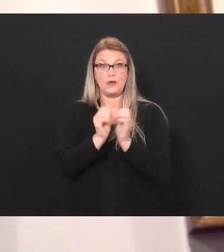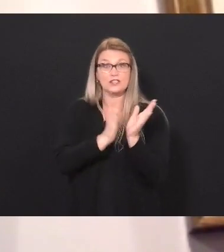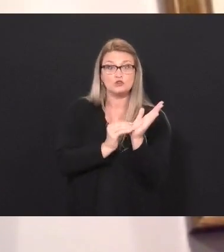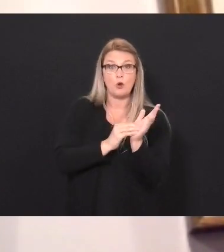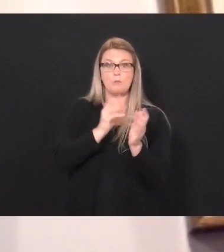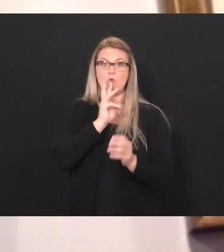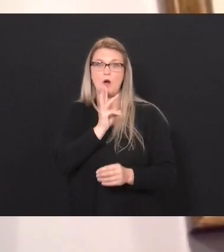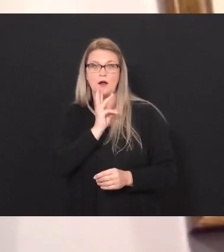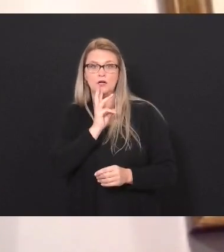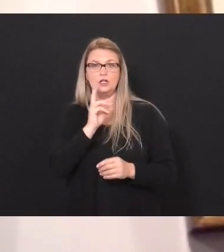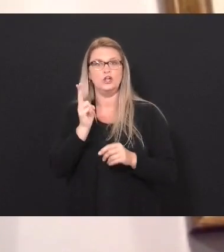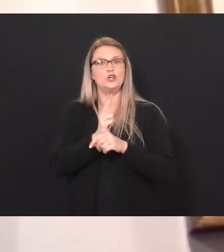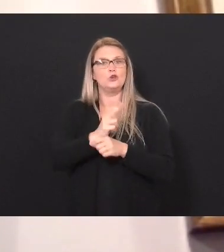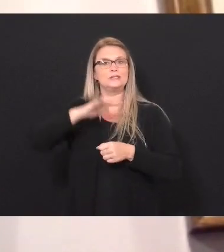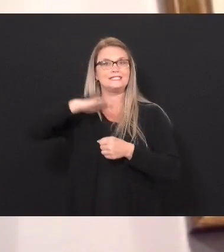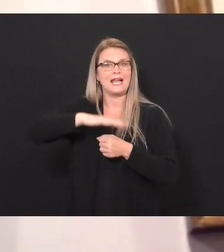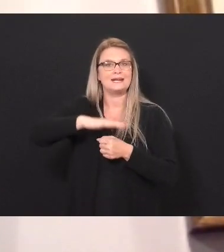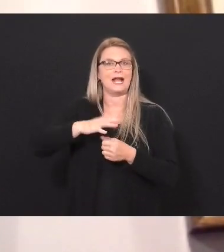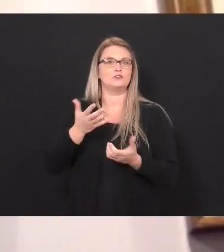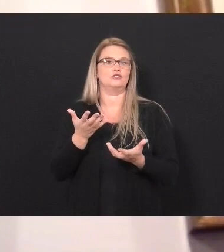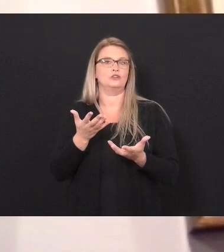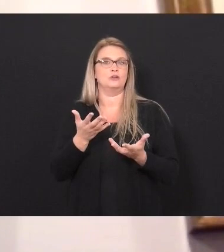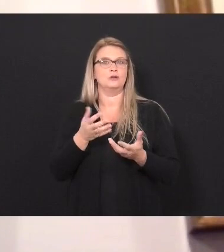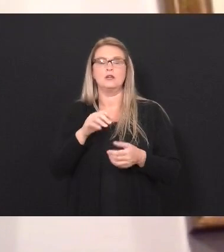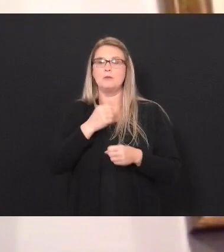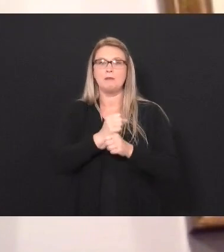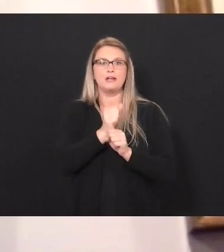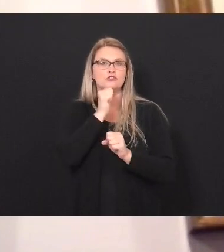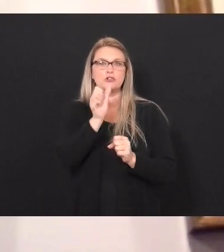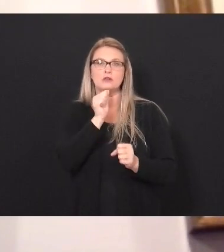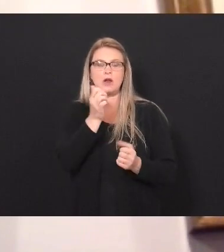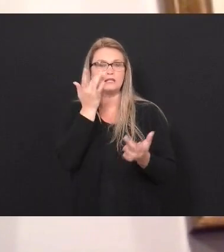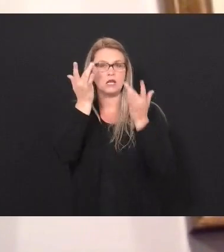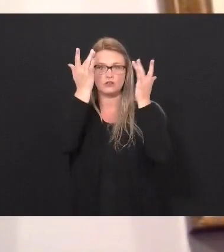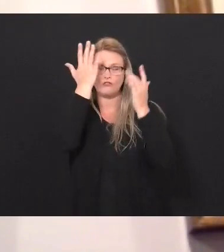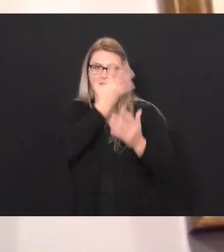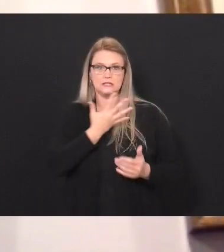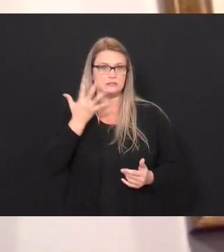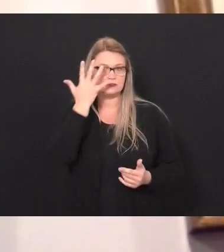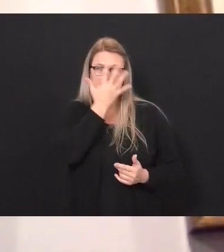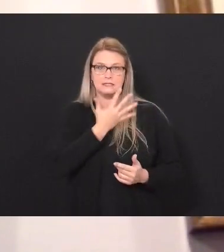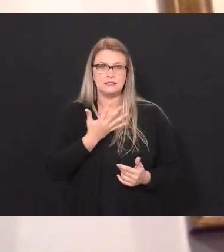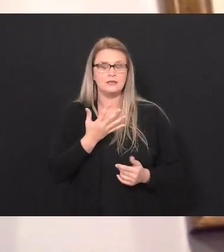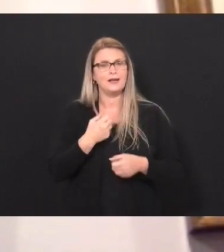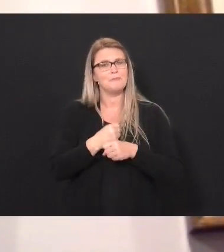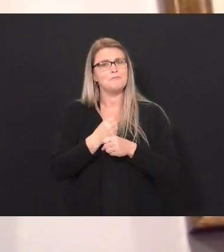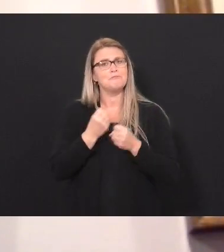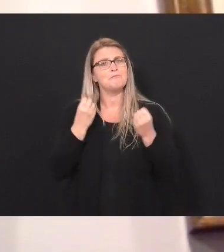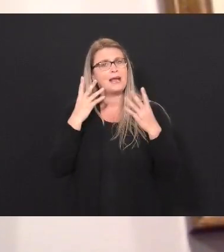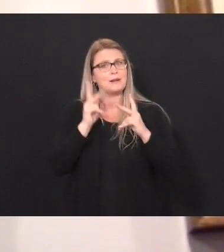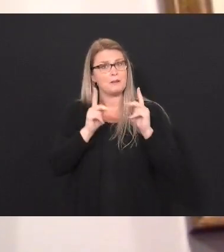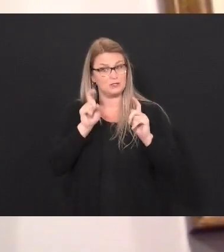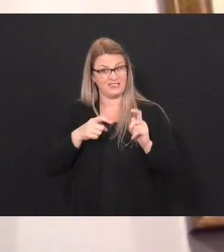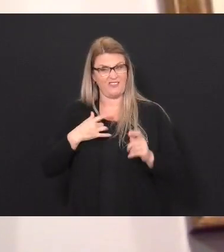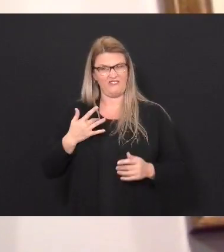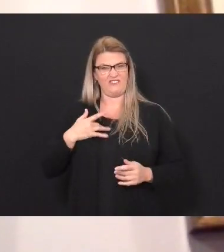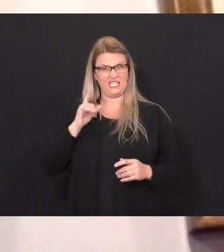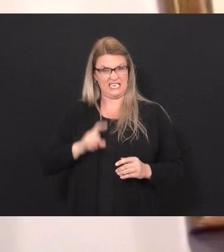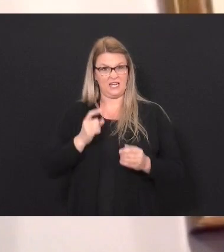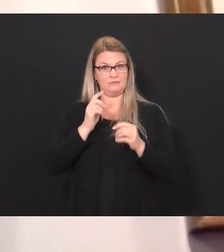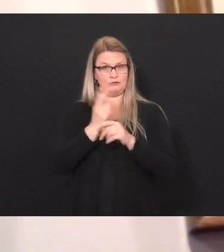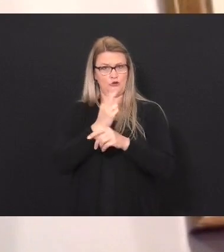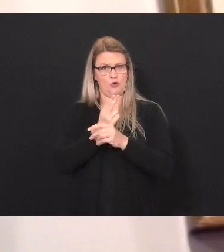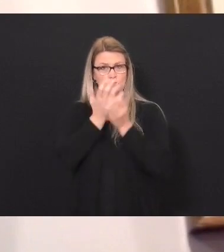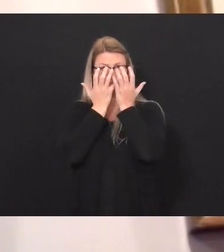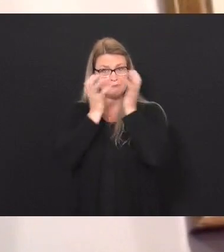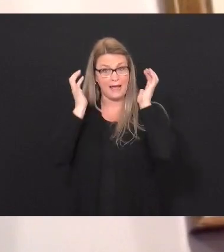using sanitizer, with making sure we don't touch our face. Many people are asking today, should I wear a mask? Because the CDC